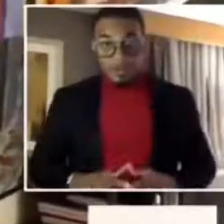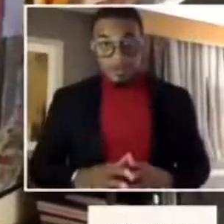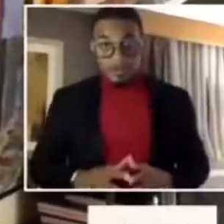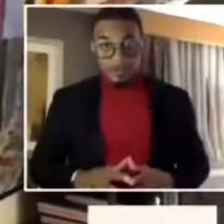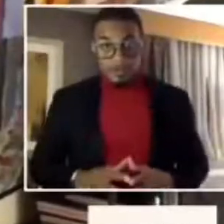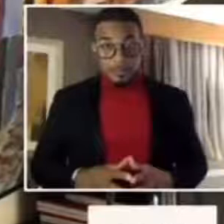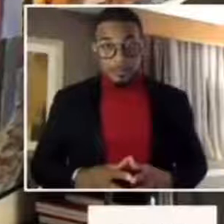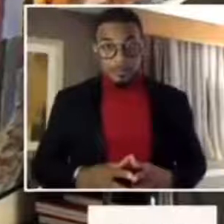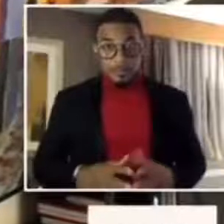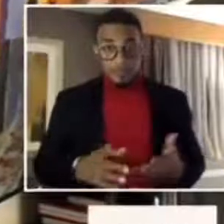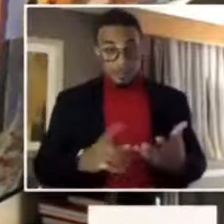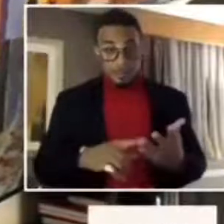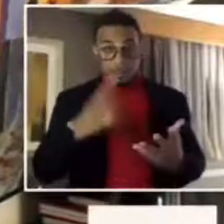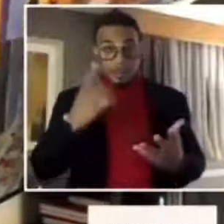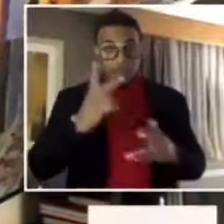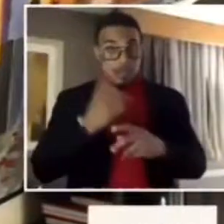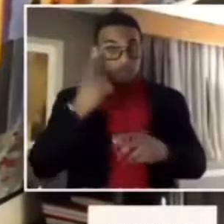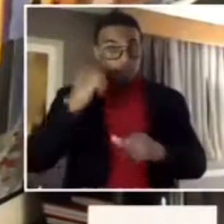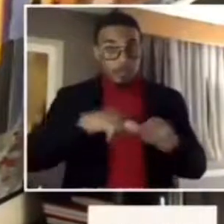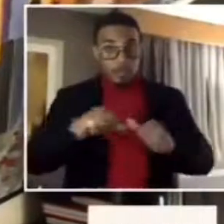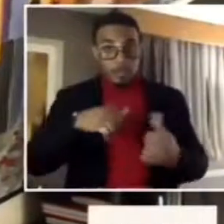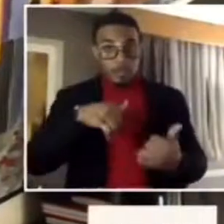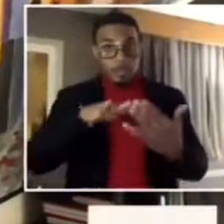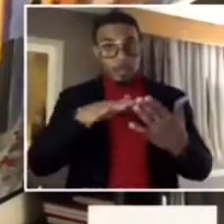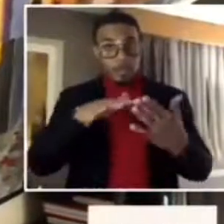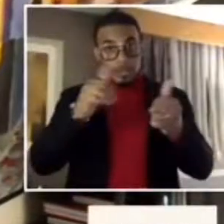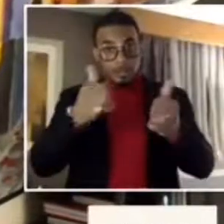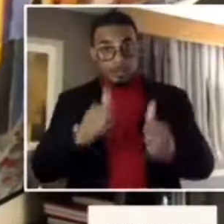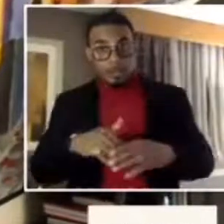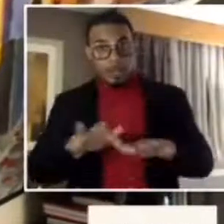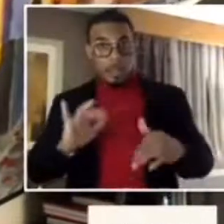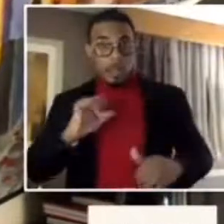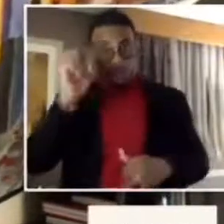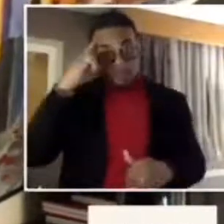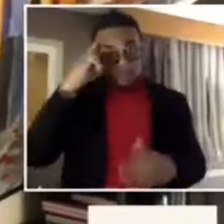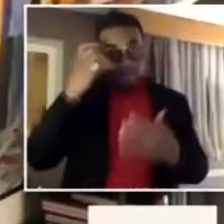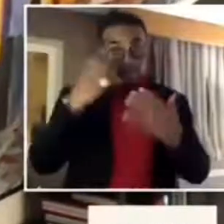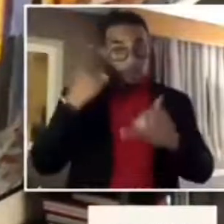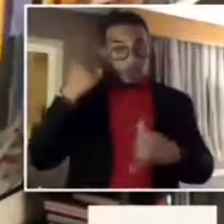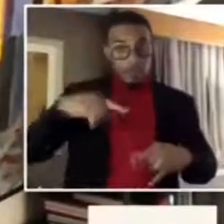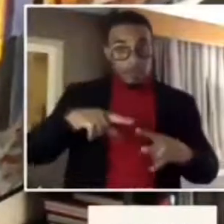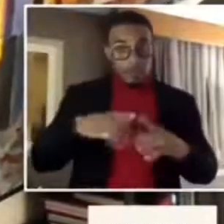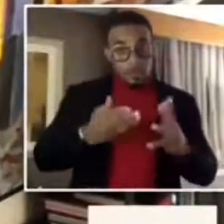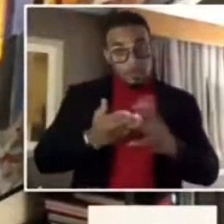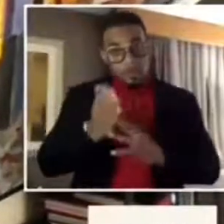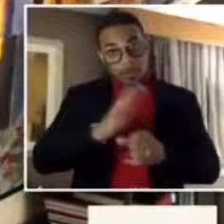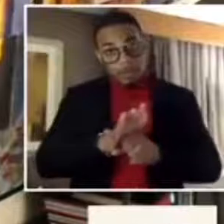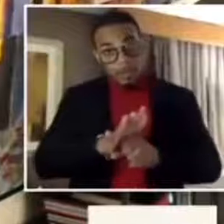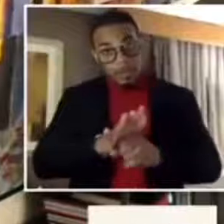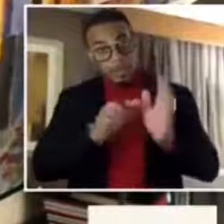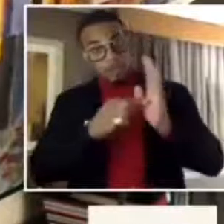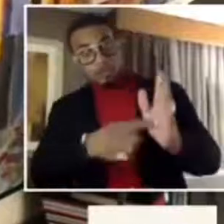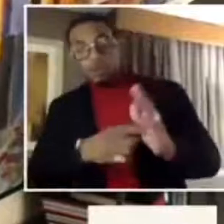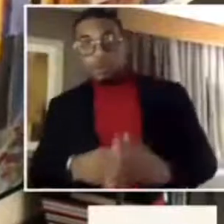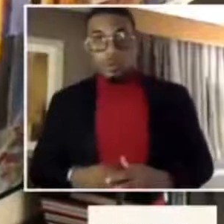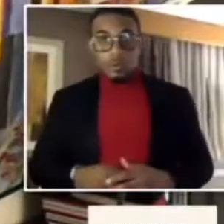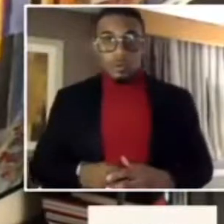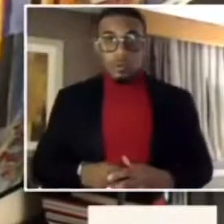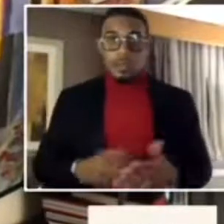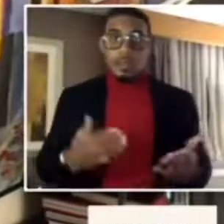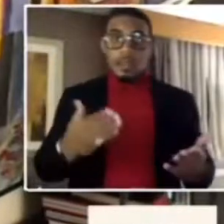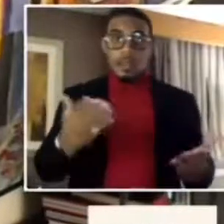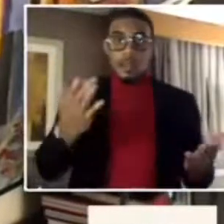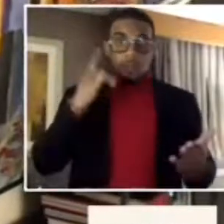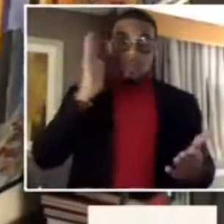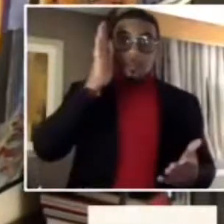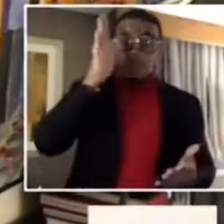Care for each other. Address the deficiencies in how our government cares for us that the pandemic has revealed. Care for the